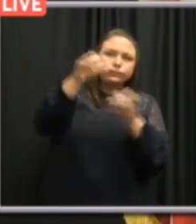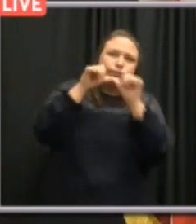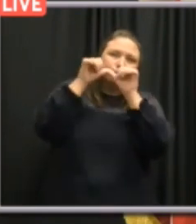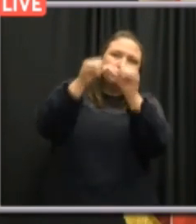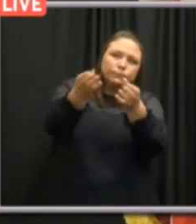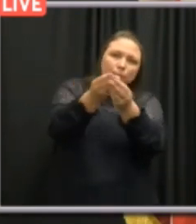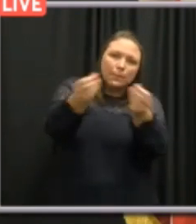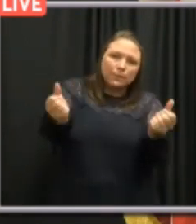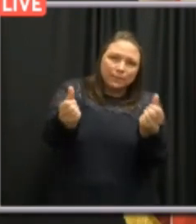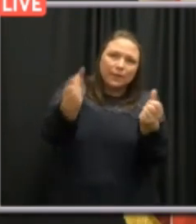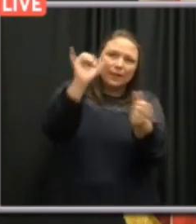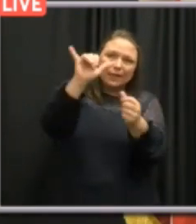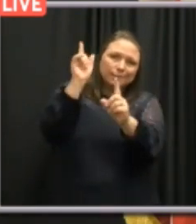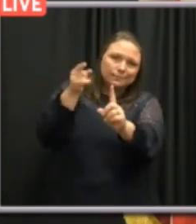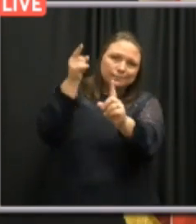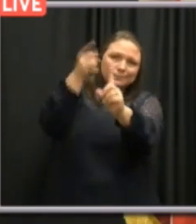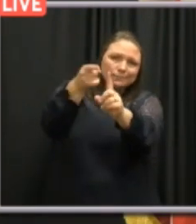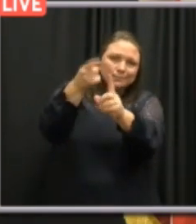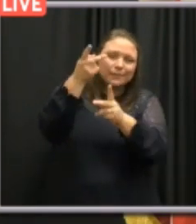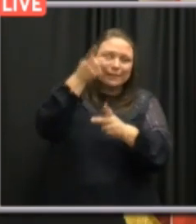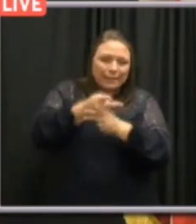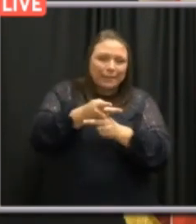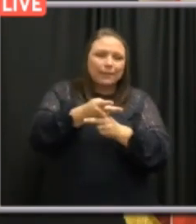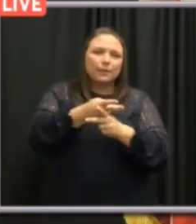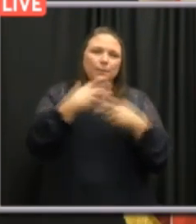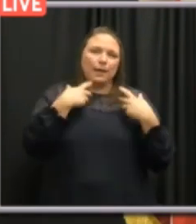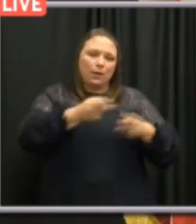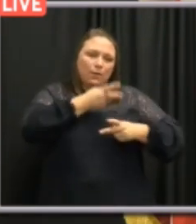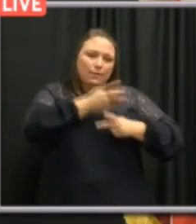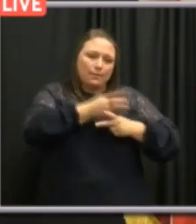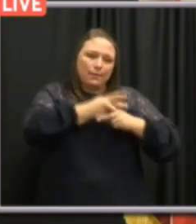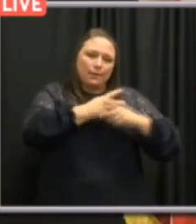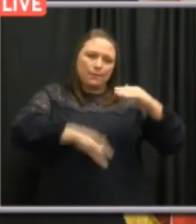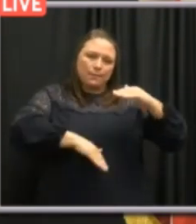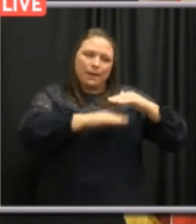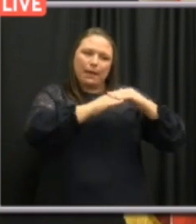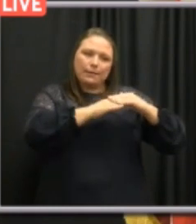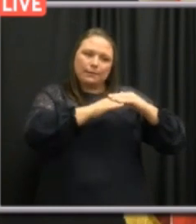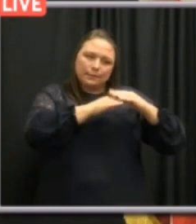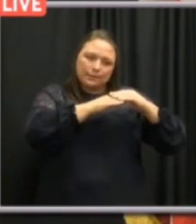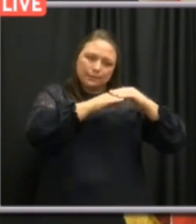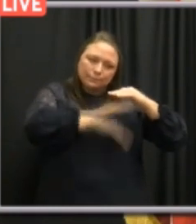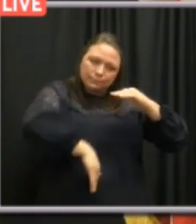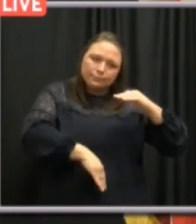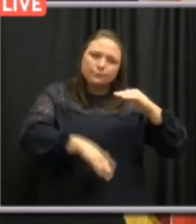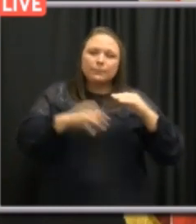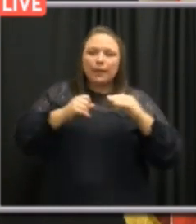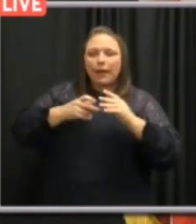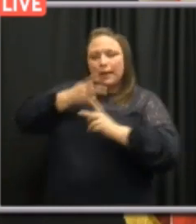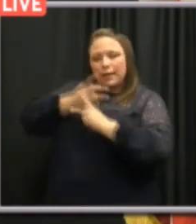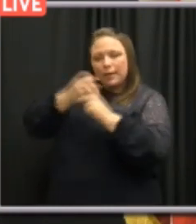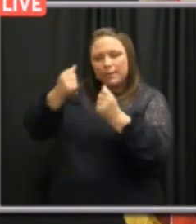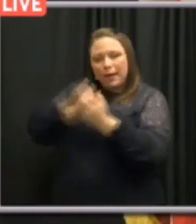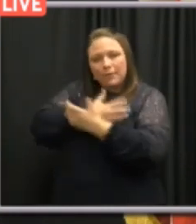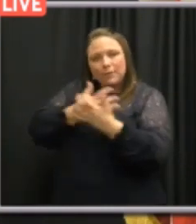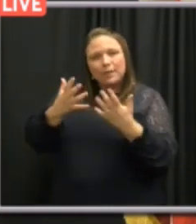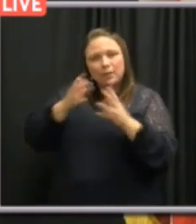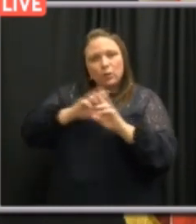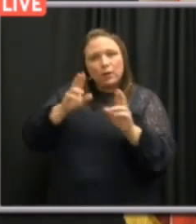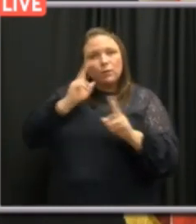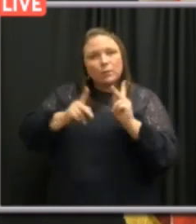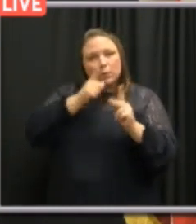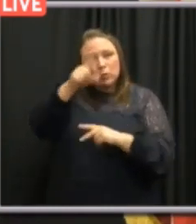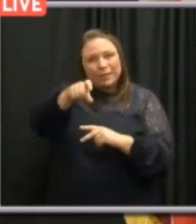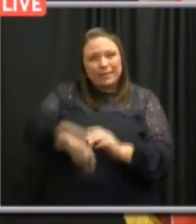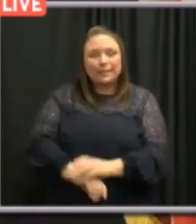the disease, to keep our healthcare capacity in place and available for those who may unfortunately need it. Thank you.